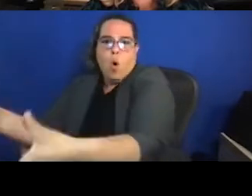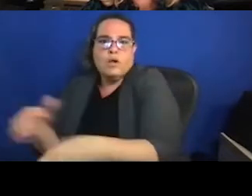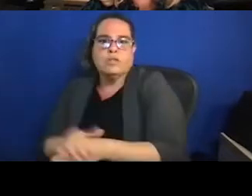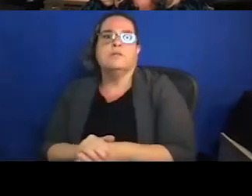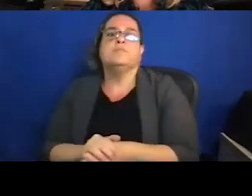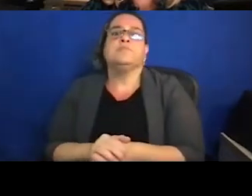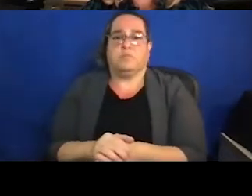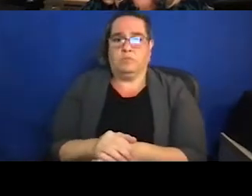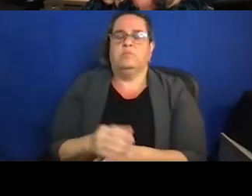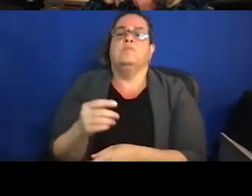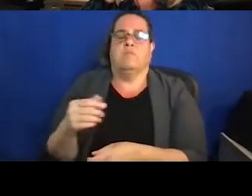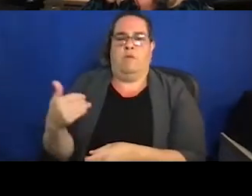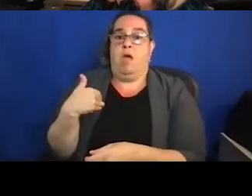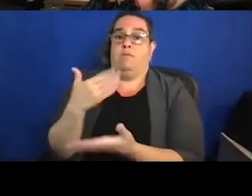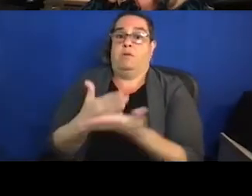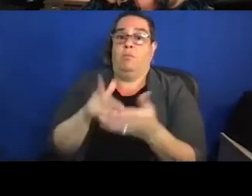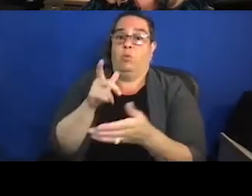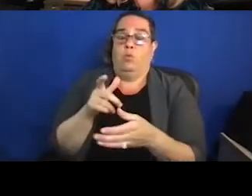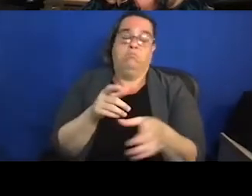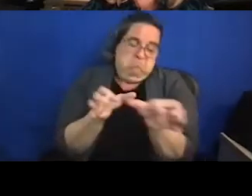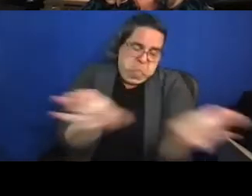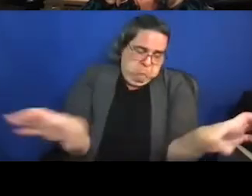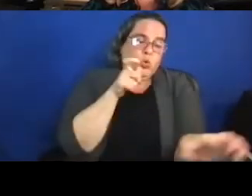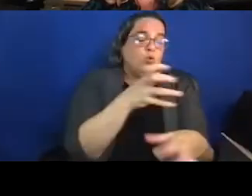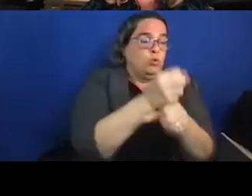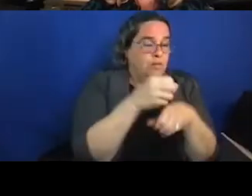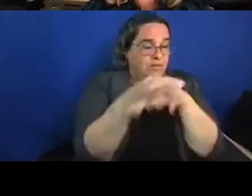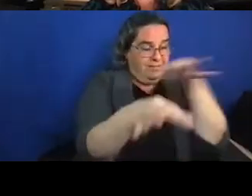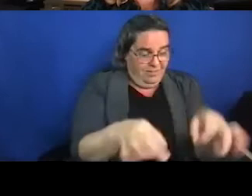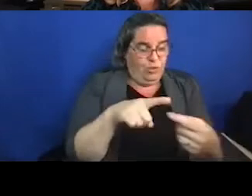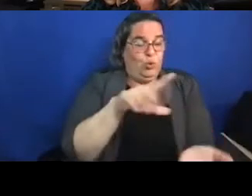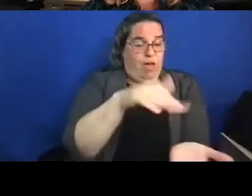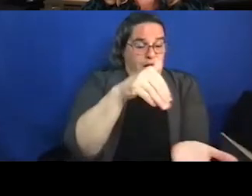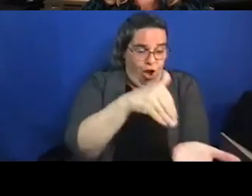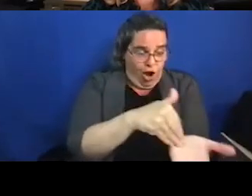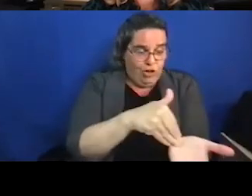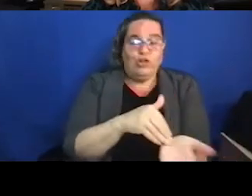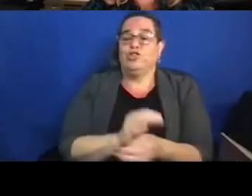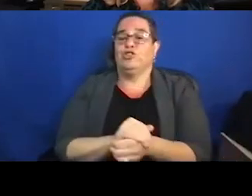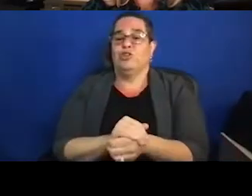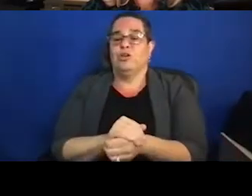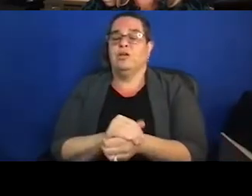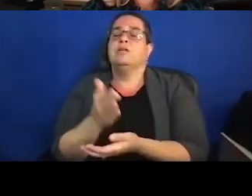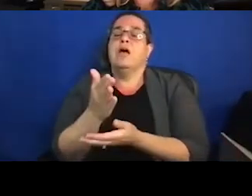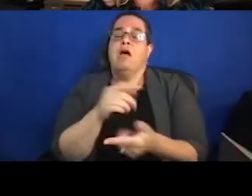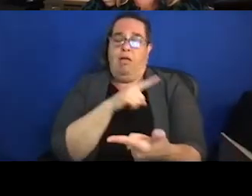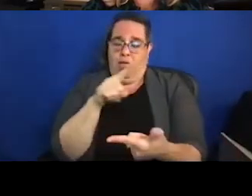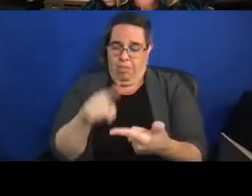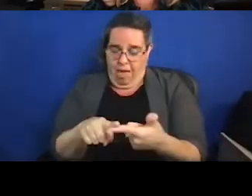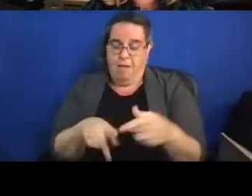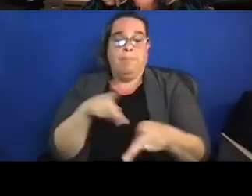was eligible for detailing to their doctors, we randomized the clinics first, 2/3 to